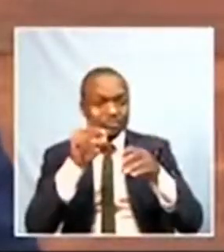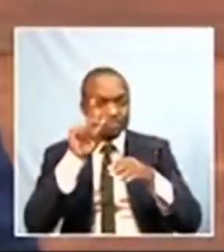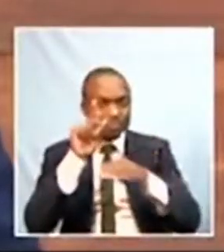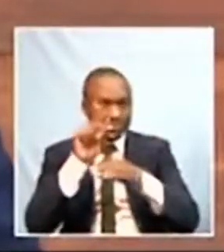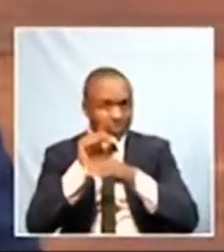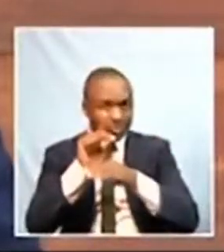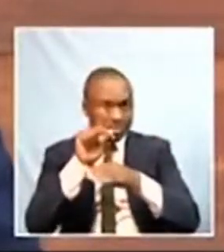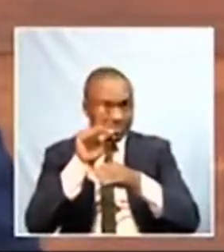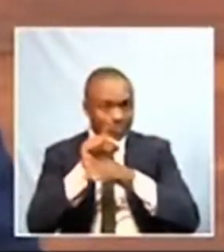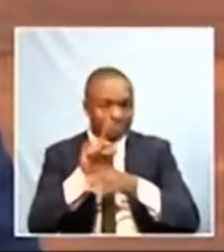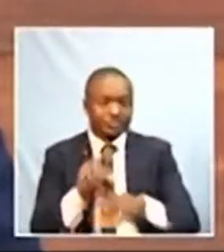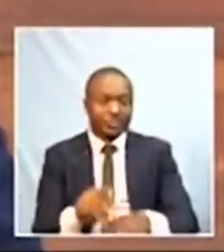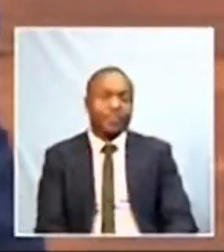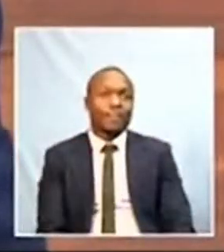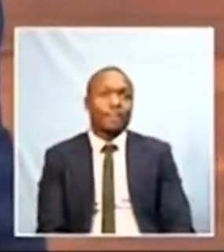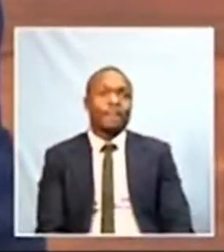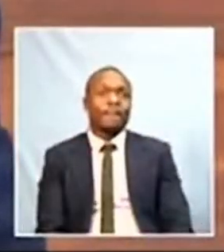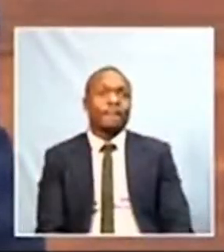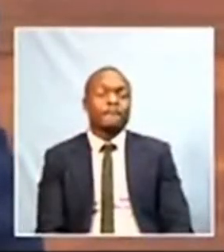projects.